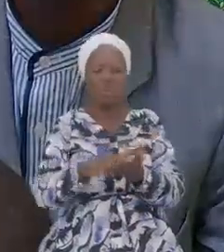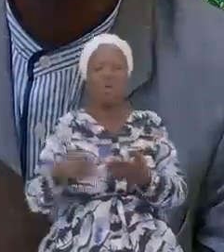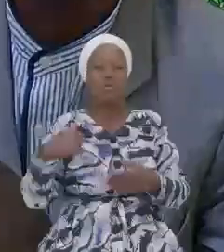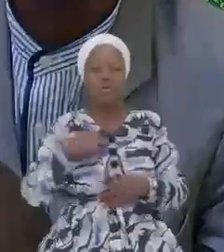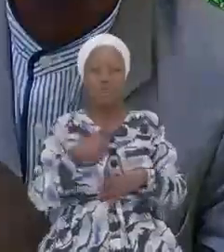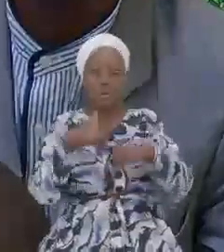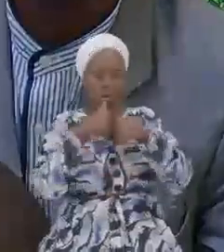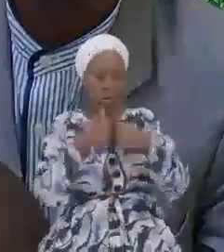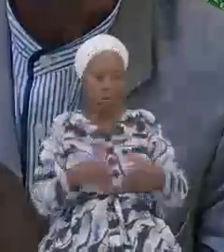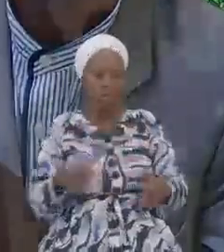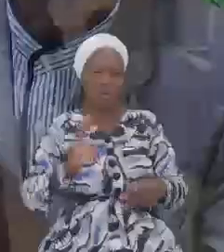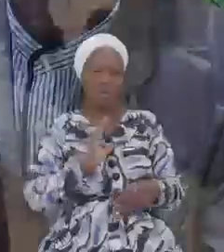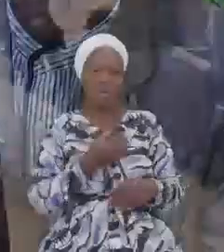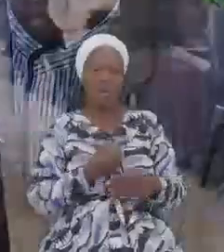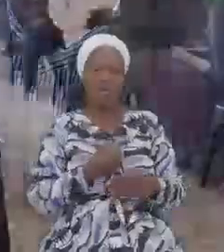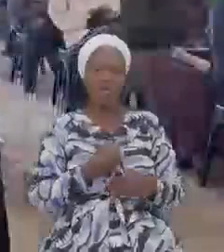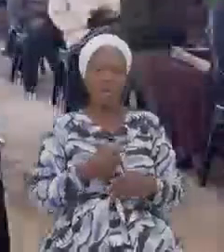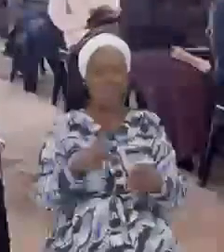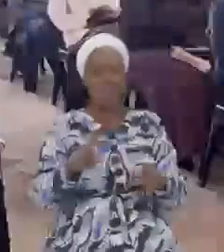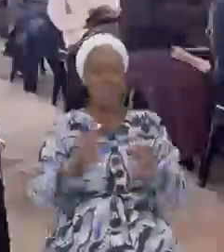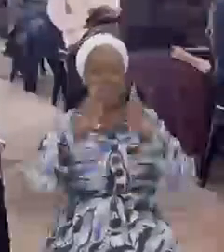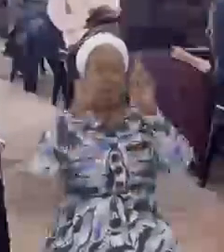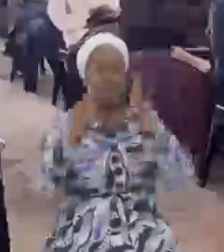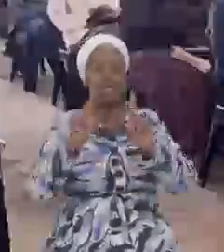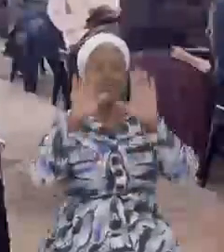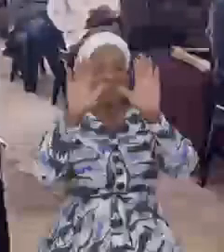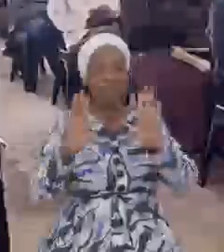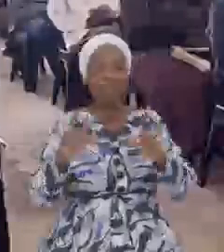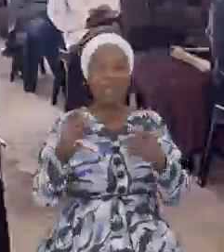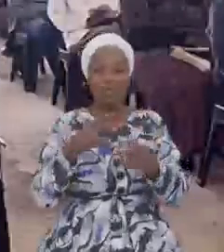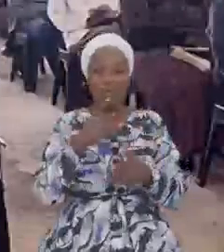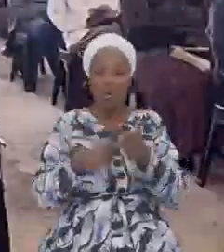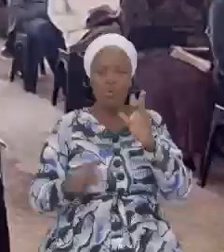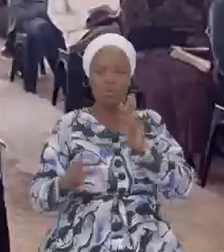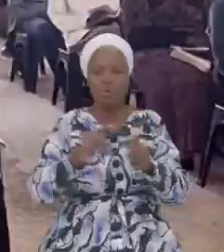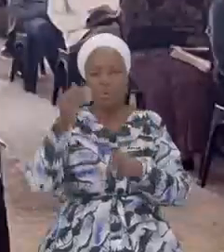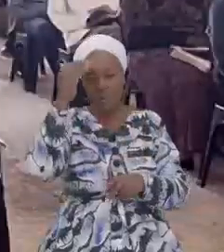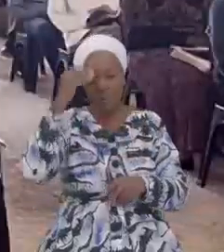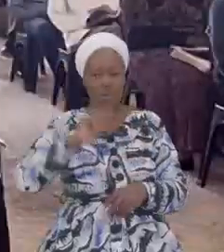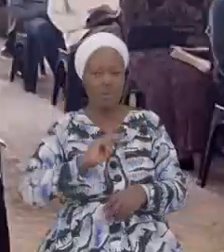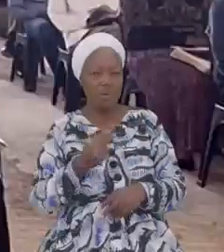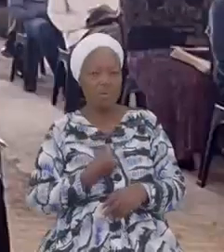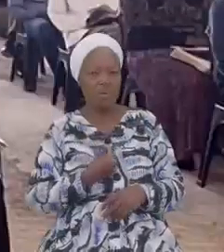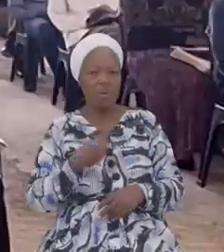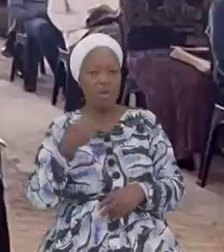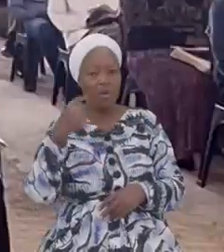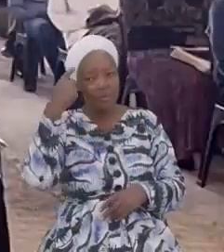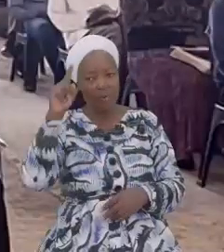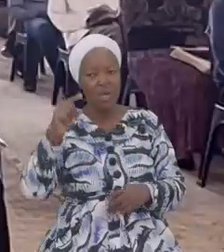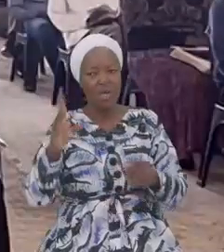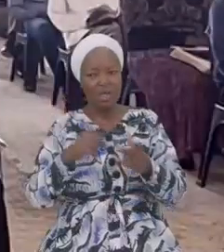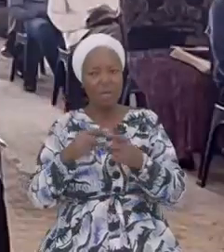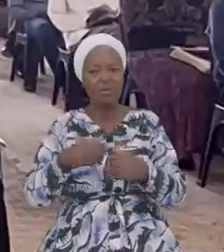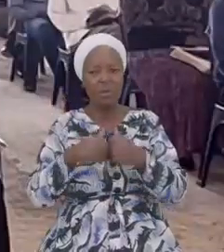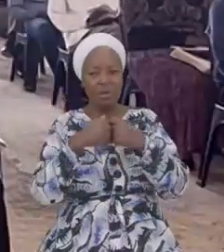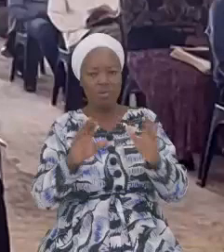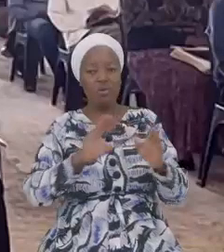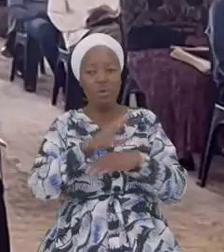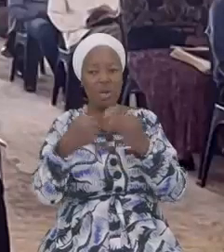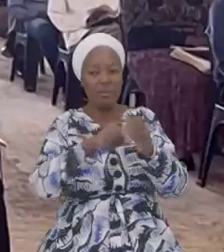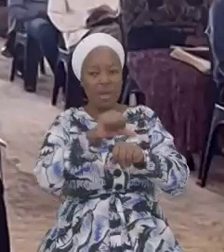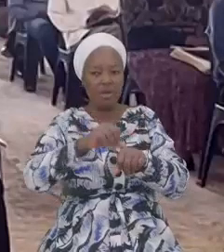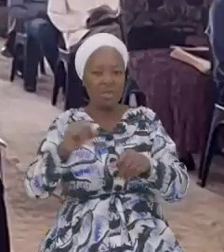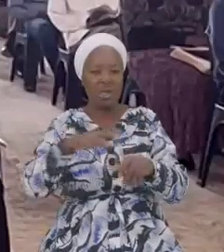We lose our excellence, what people know us for. We lose our anointing, the anointing that